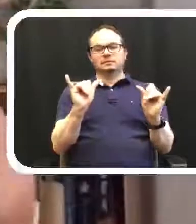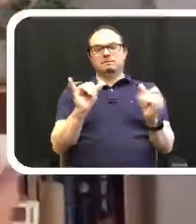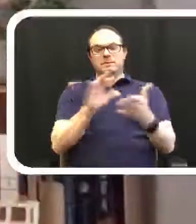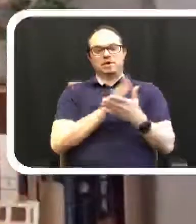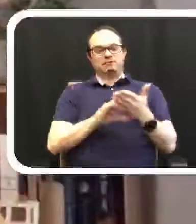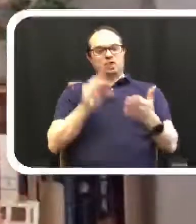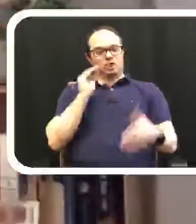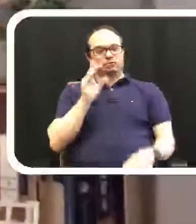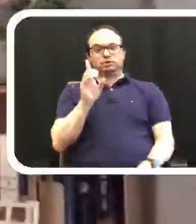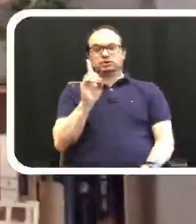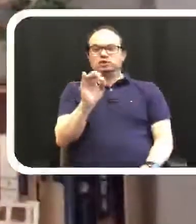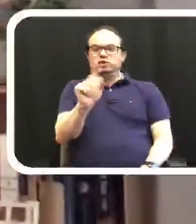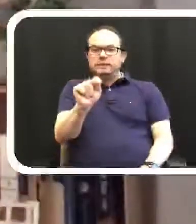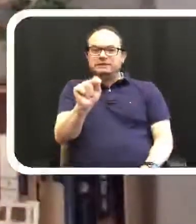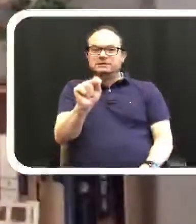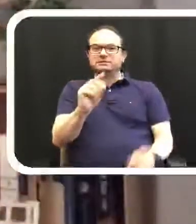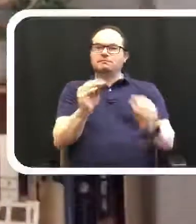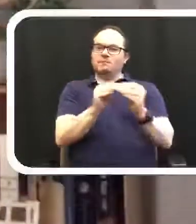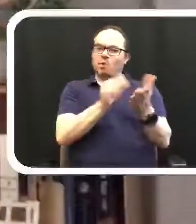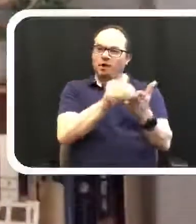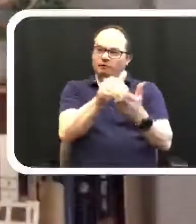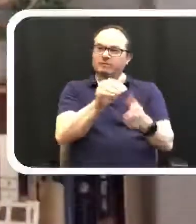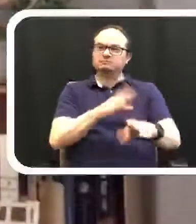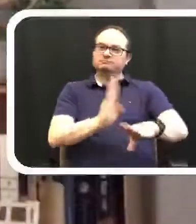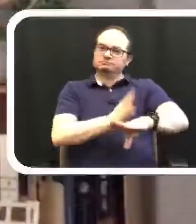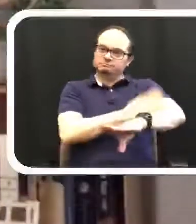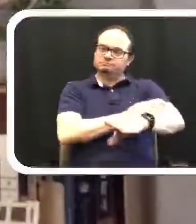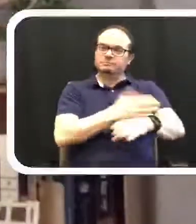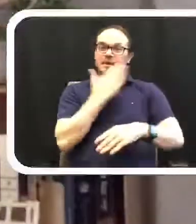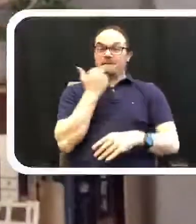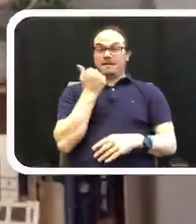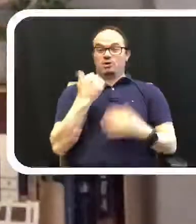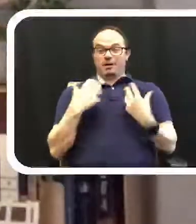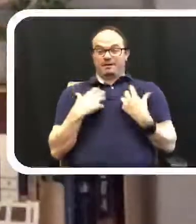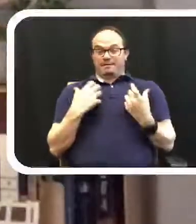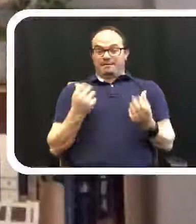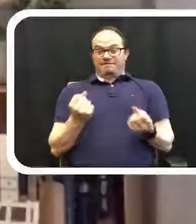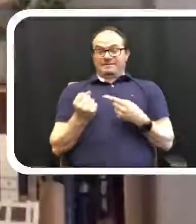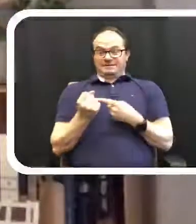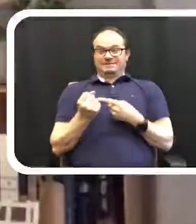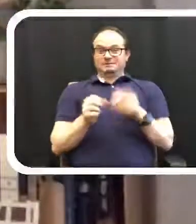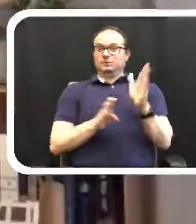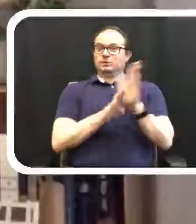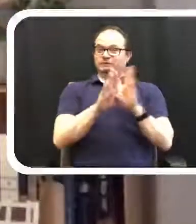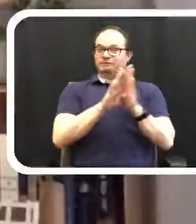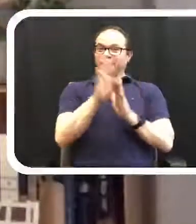it more and better, and confidence goes a long way when it comes to that.